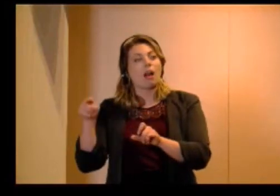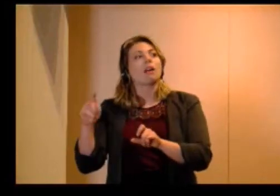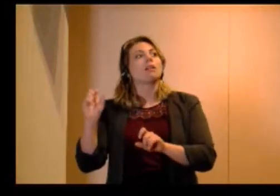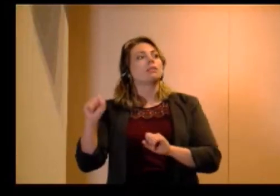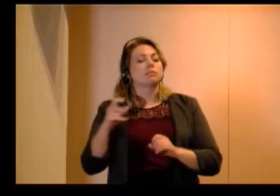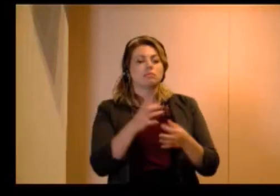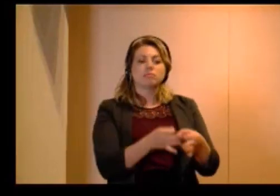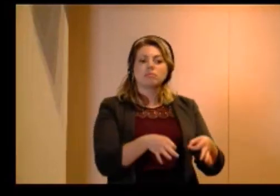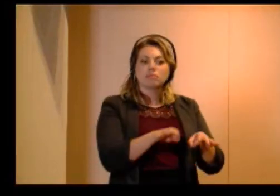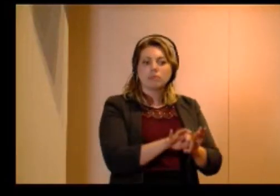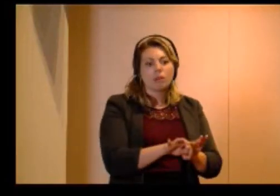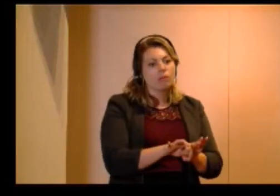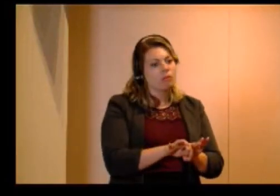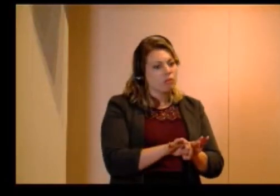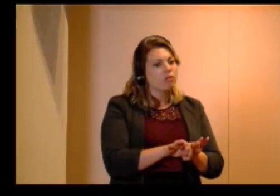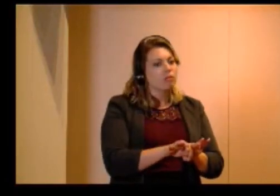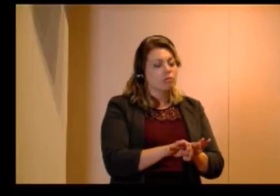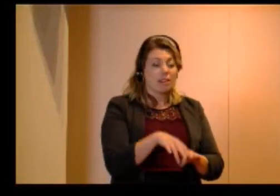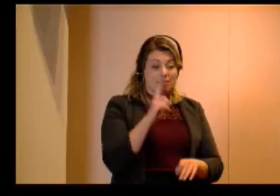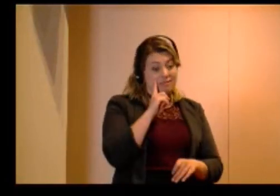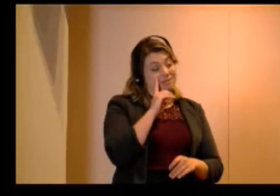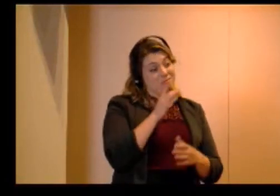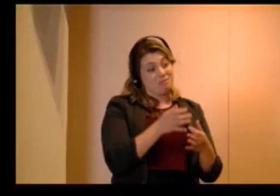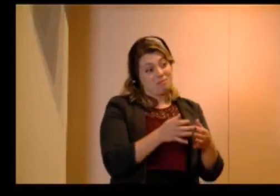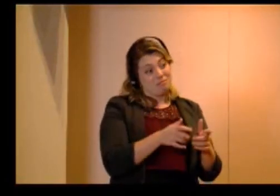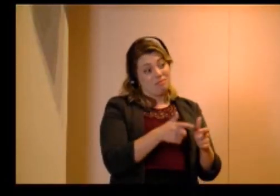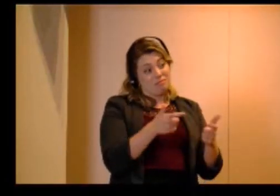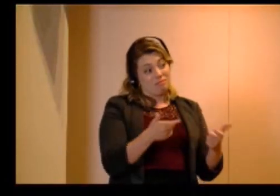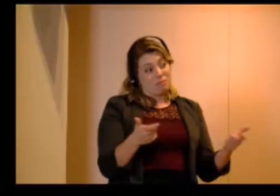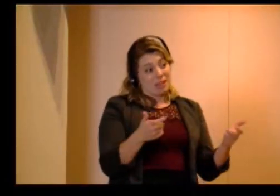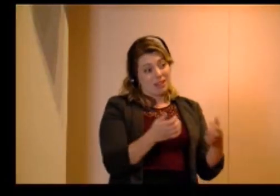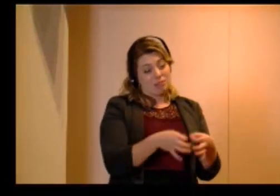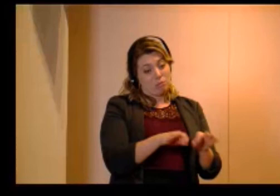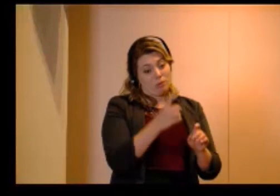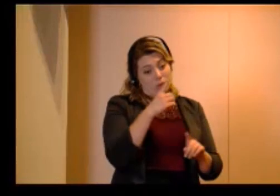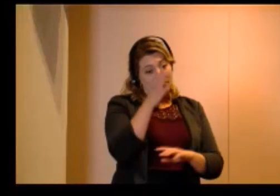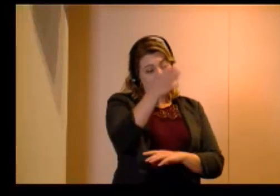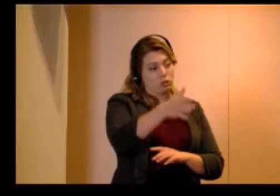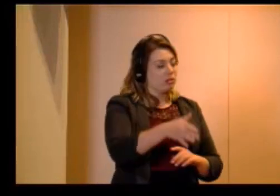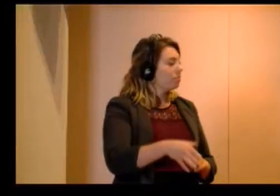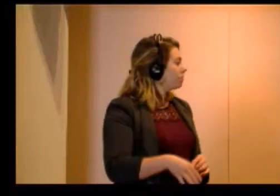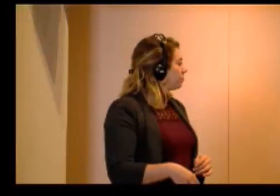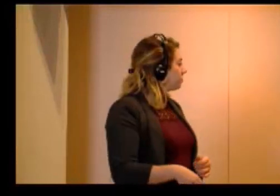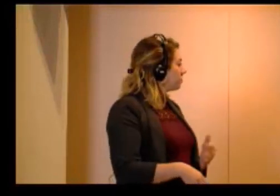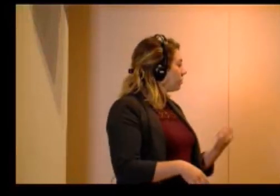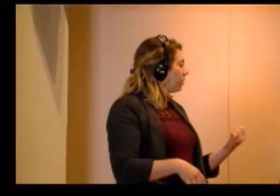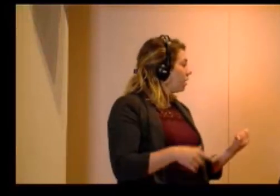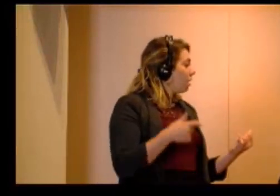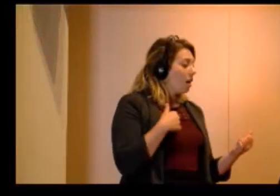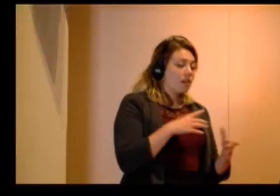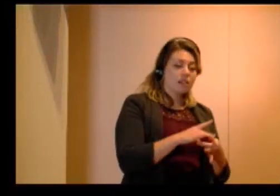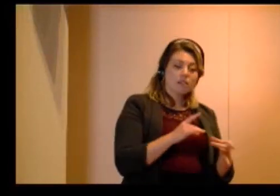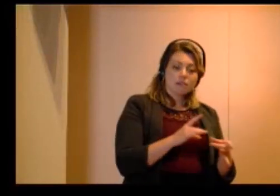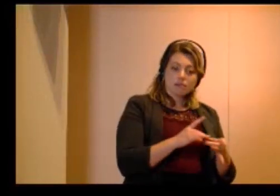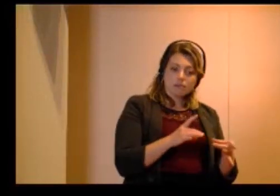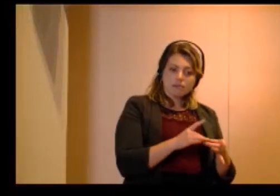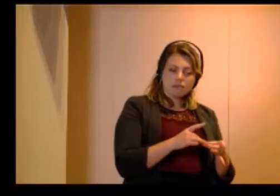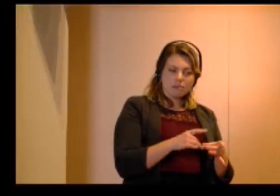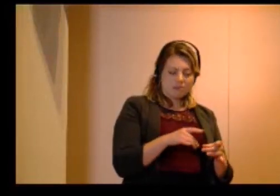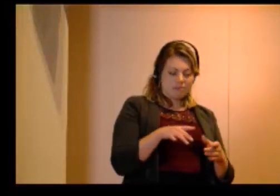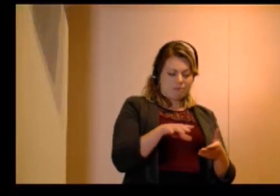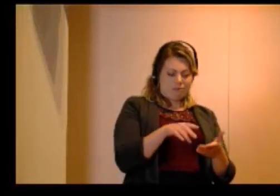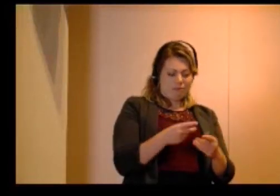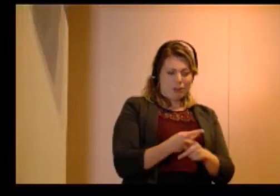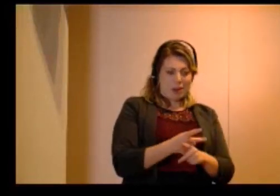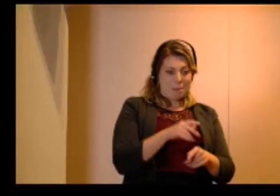that's going to be a big part of the future. I can just add to that with regard to finding patterns in